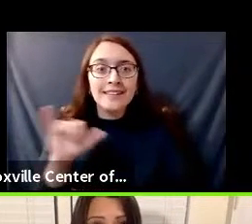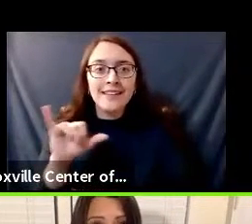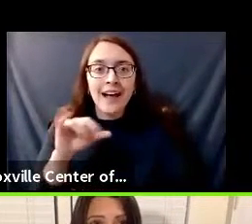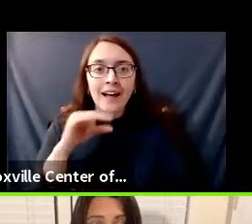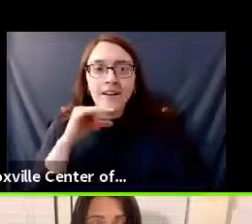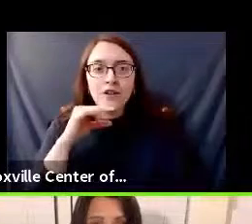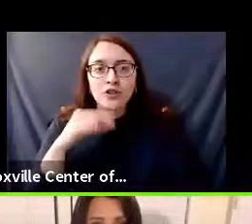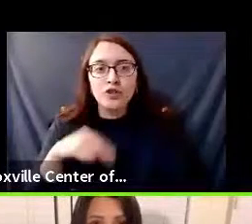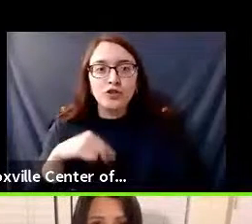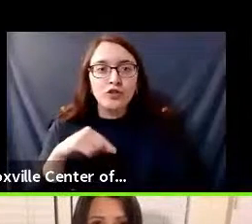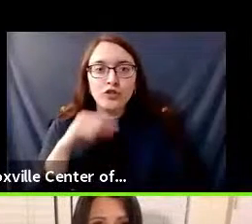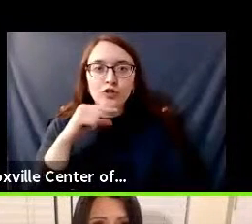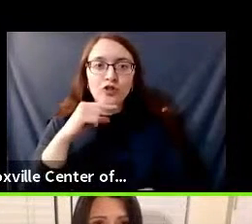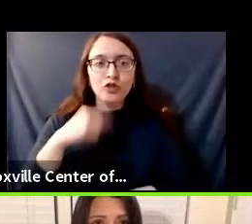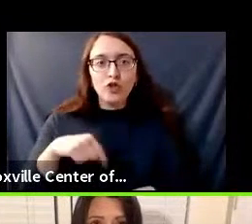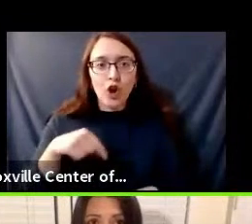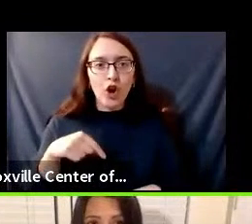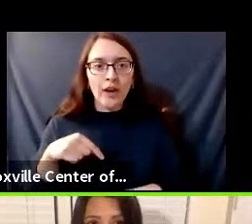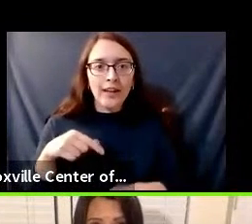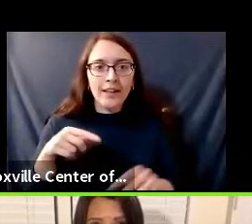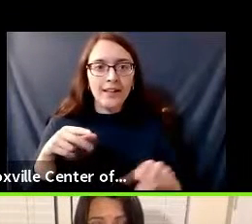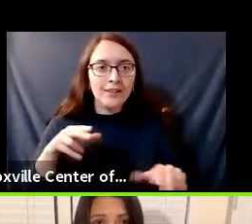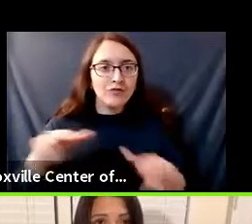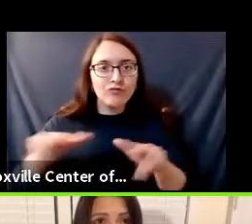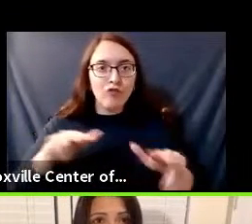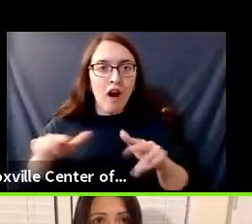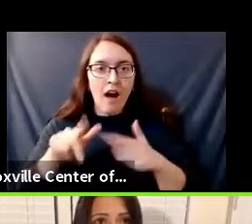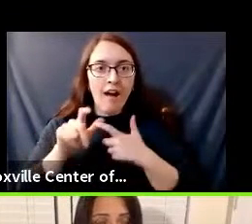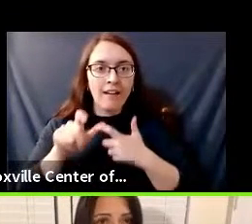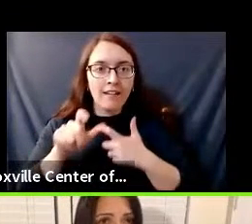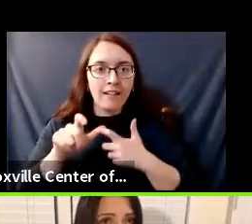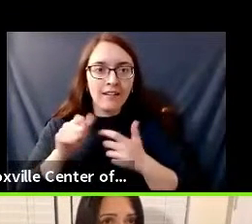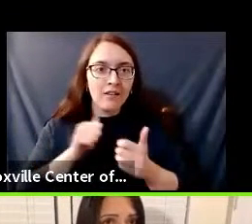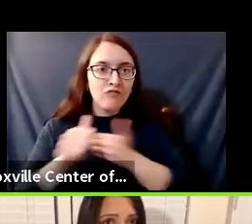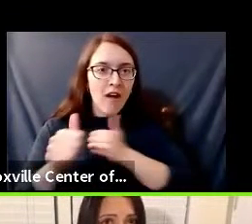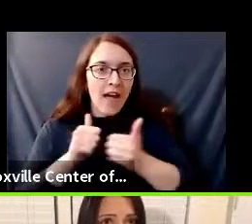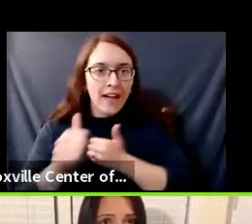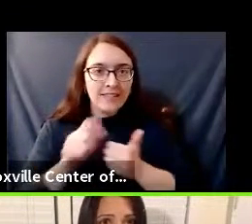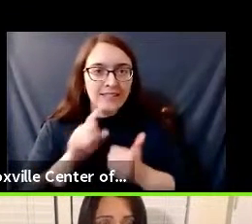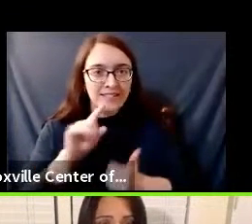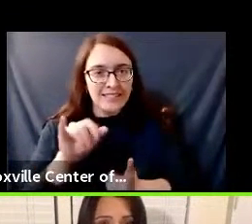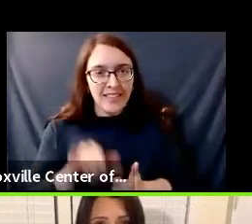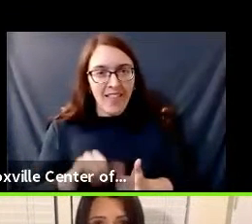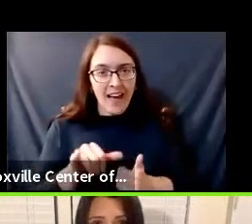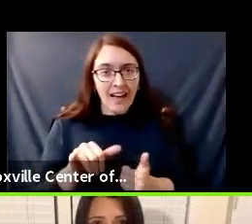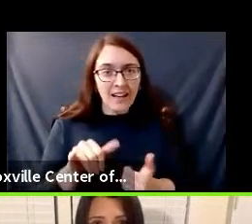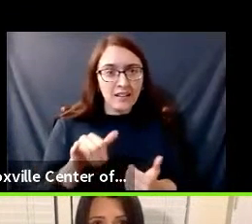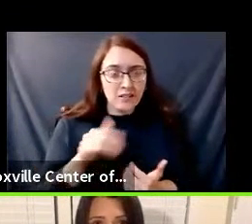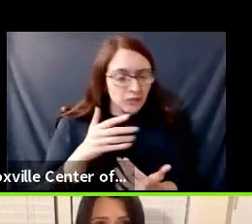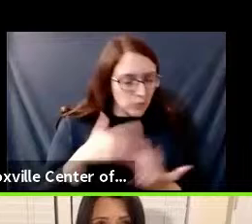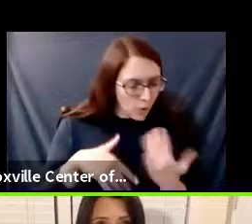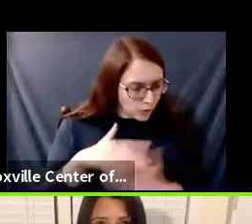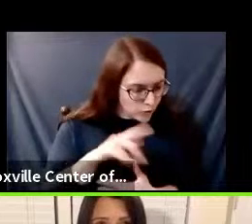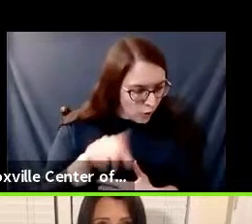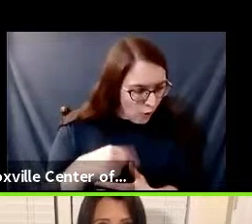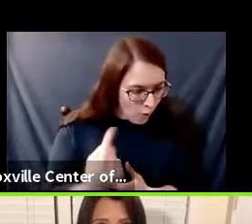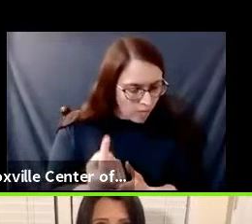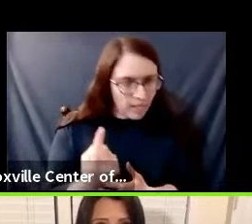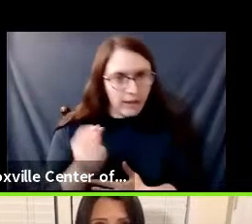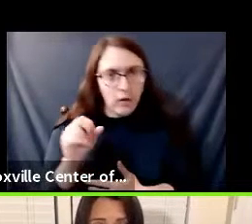next few days. Would that fall under purely social, or is that not part of this?